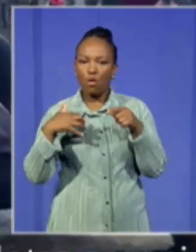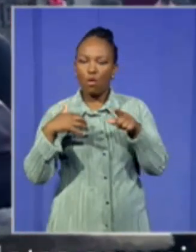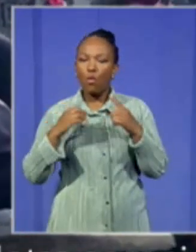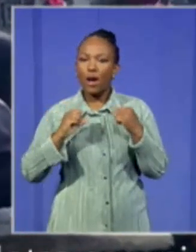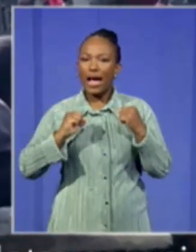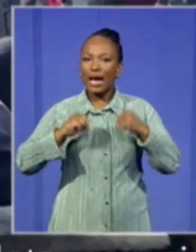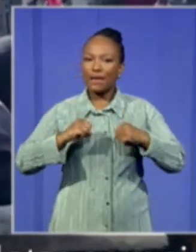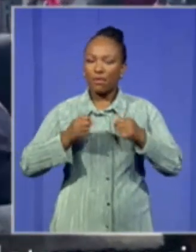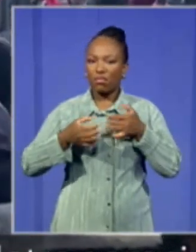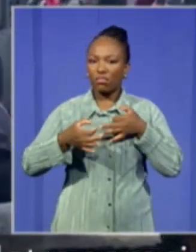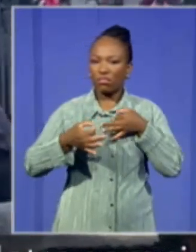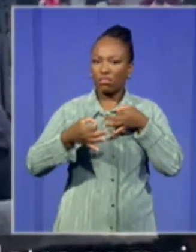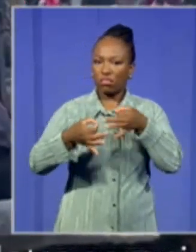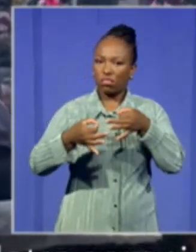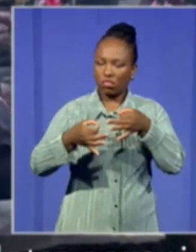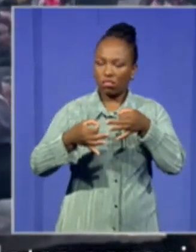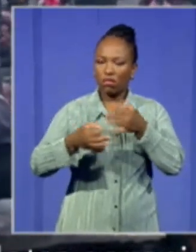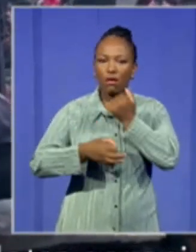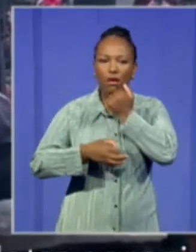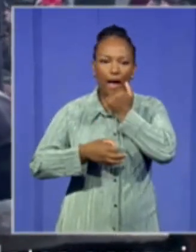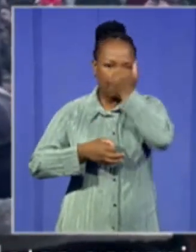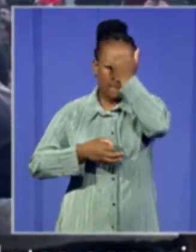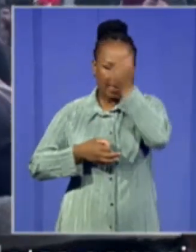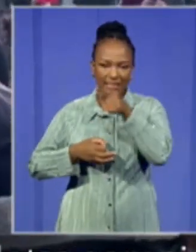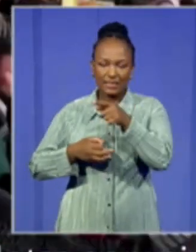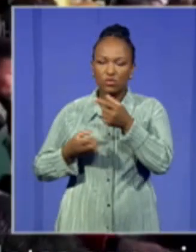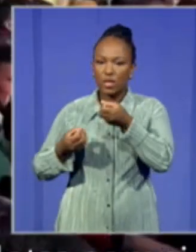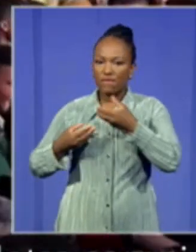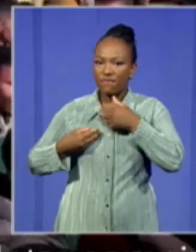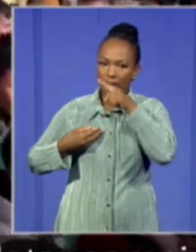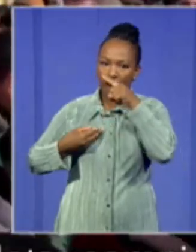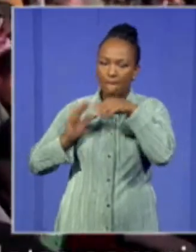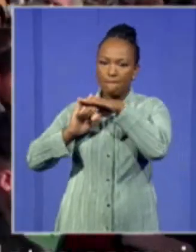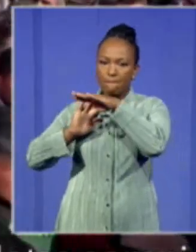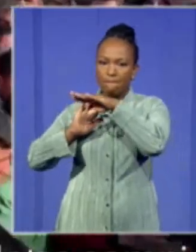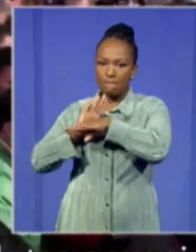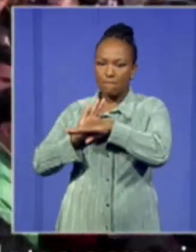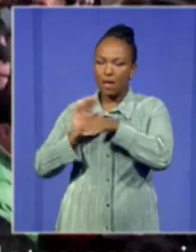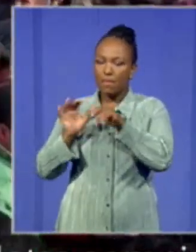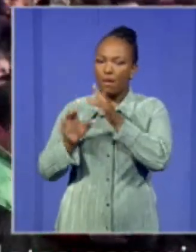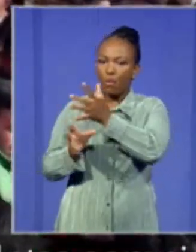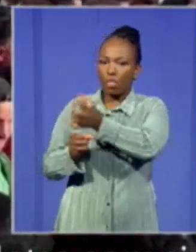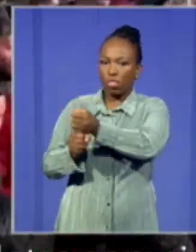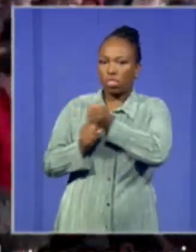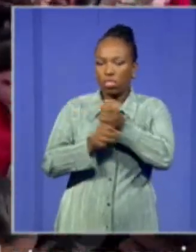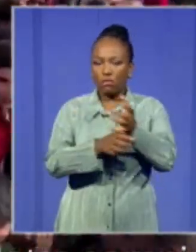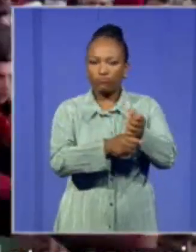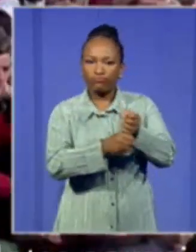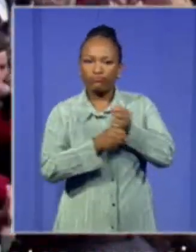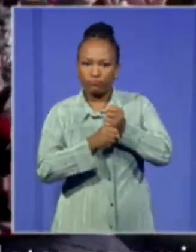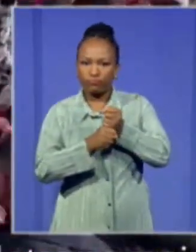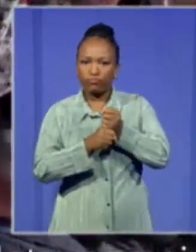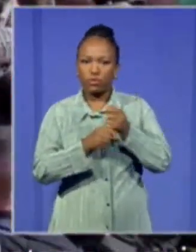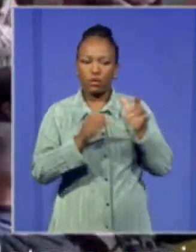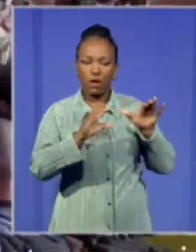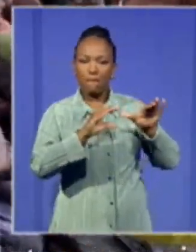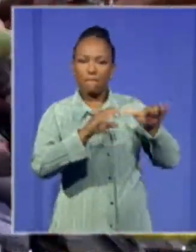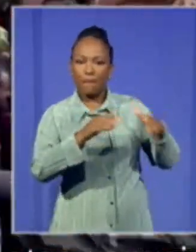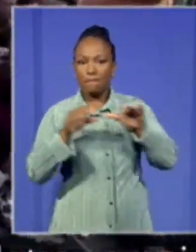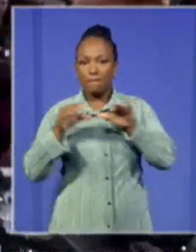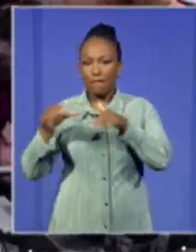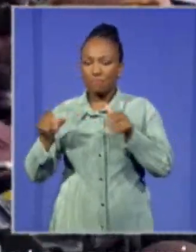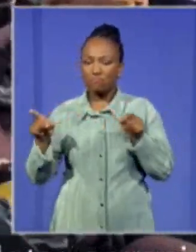santse go letilwe Hamas go neelana ka maina ba tshwarakananywa le mafelo a makata ka tiragalo maphata ka bobedi a lopilwe go